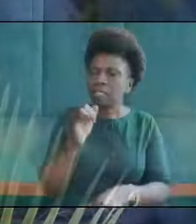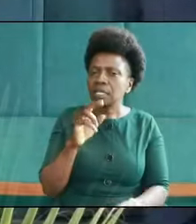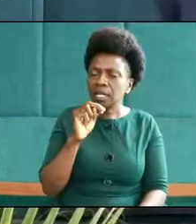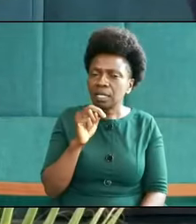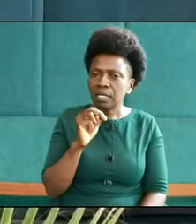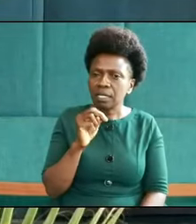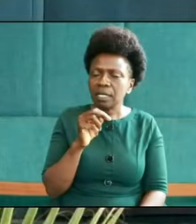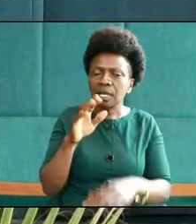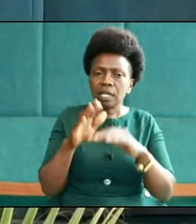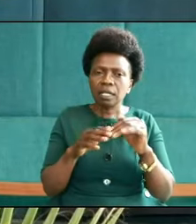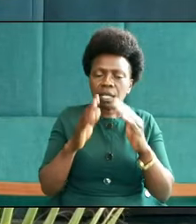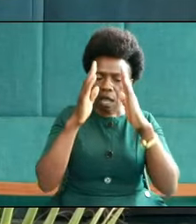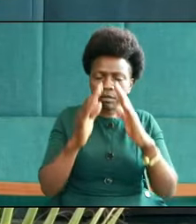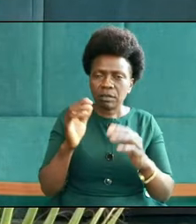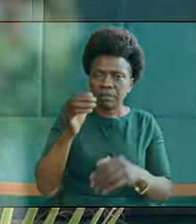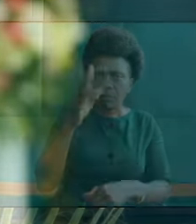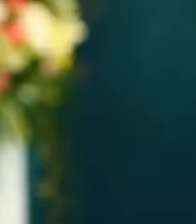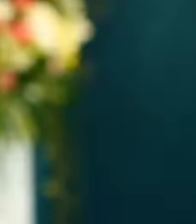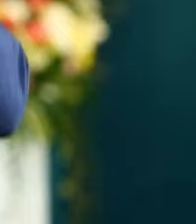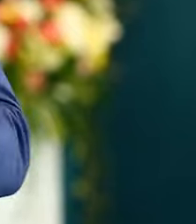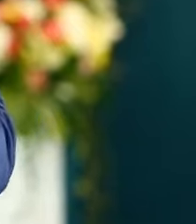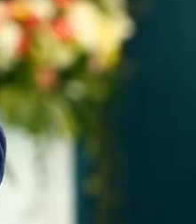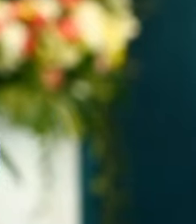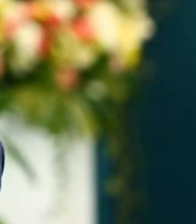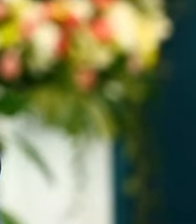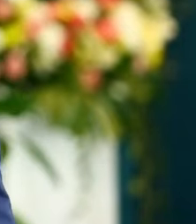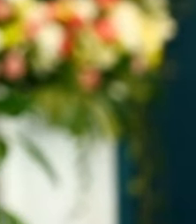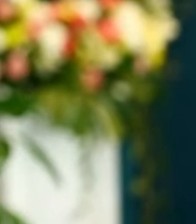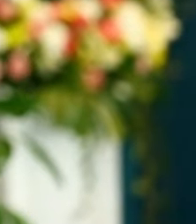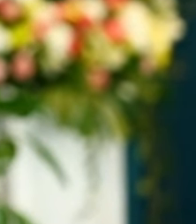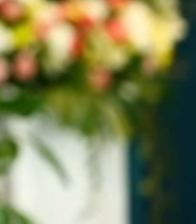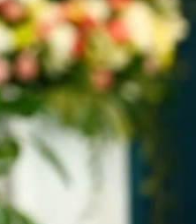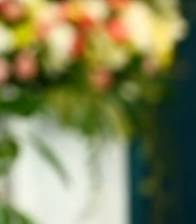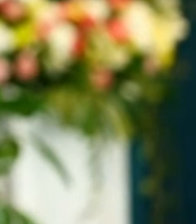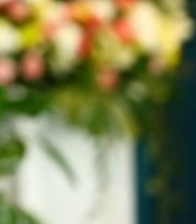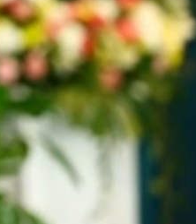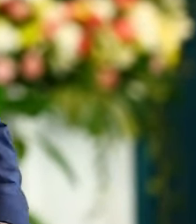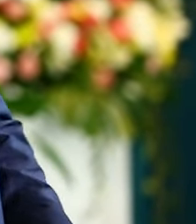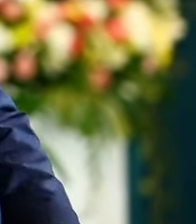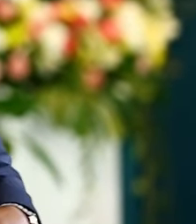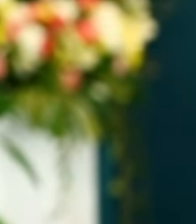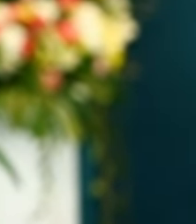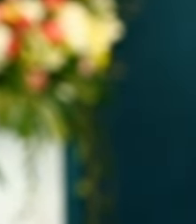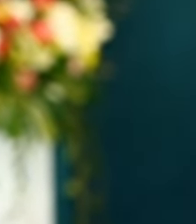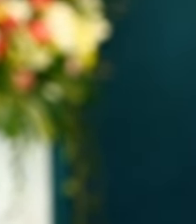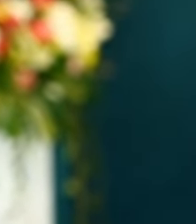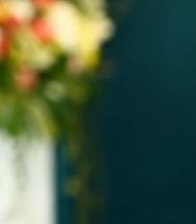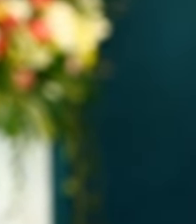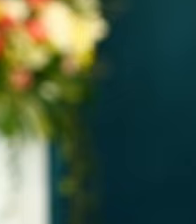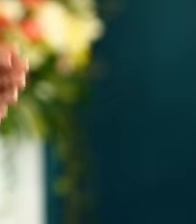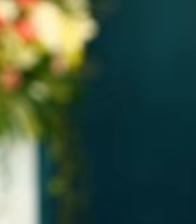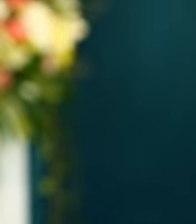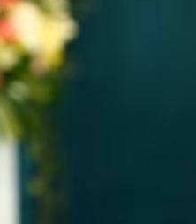than the house of God. I have realized that the Lord is in this place. And because the Lord is in this